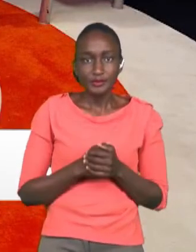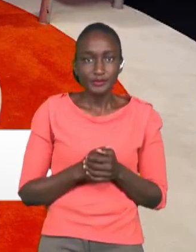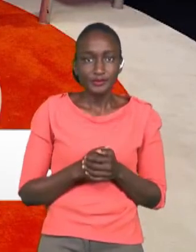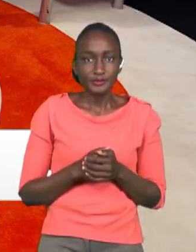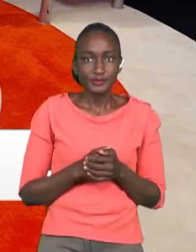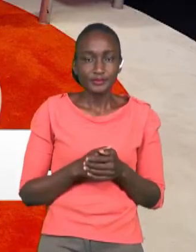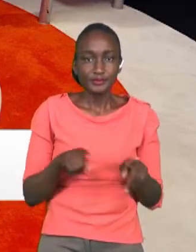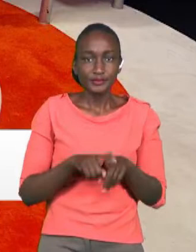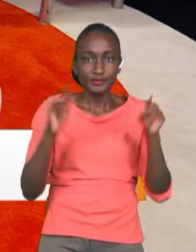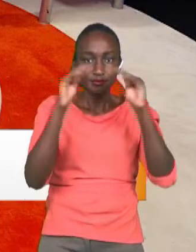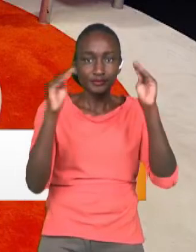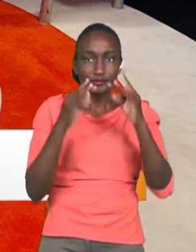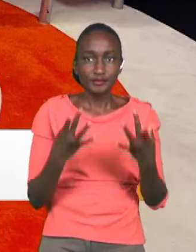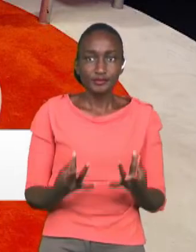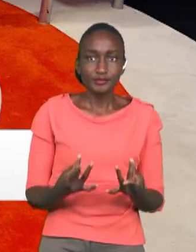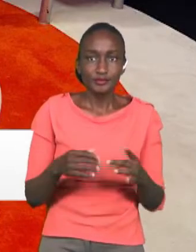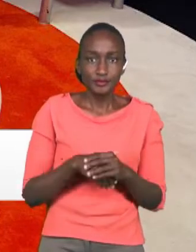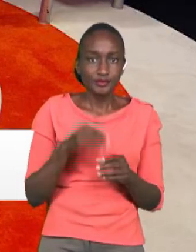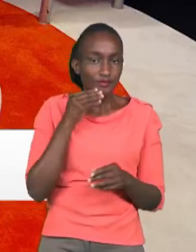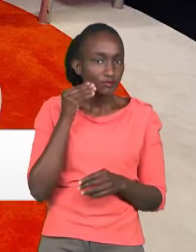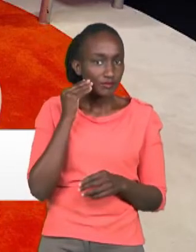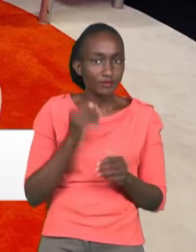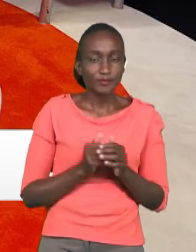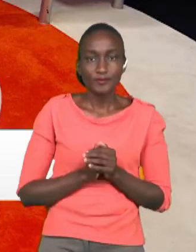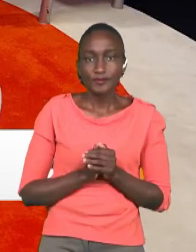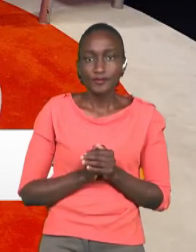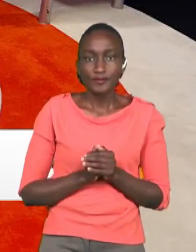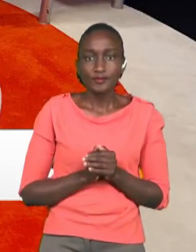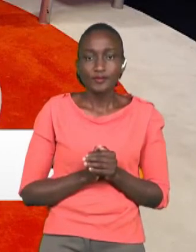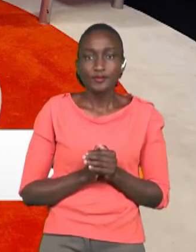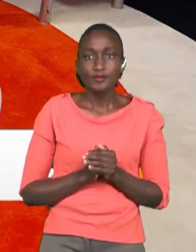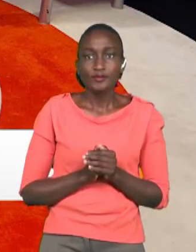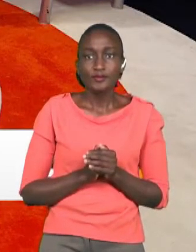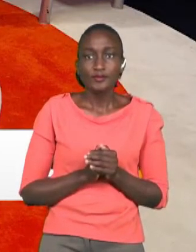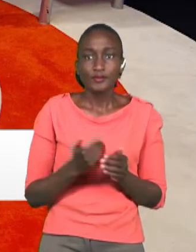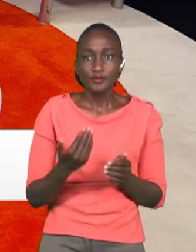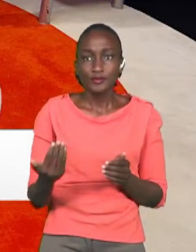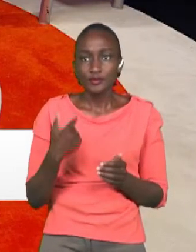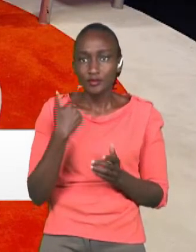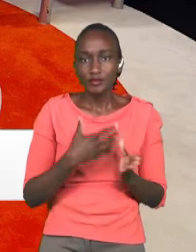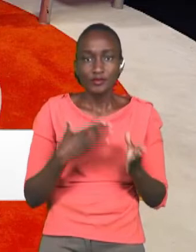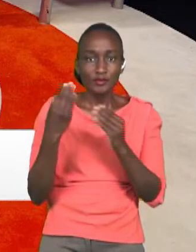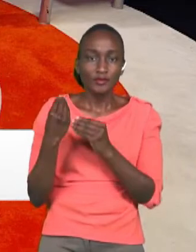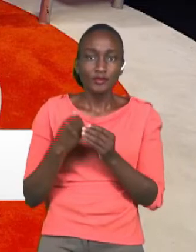we teach yoga at the oldest homes. Yes. Where the children had left their chair.